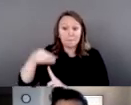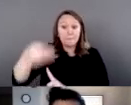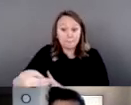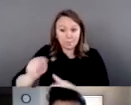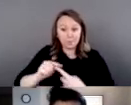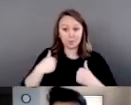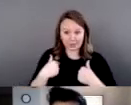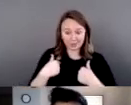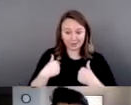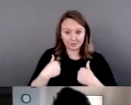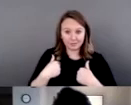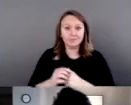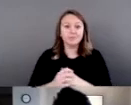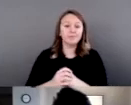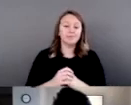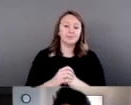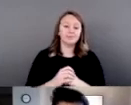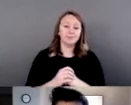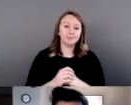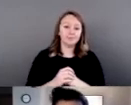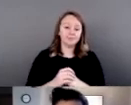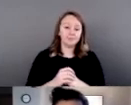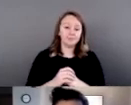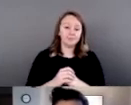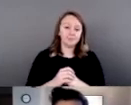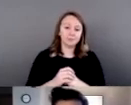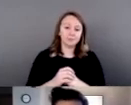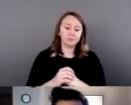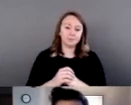So then, because the cycle of violence